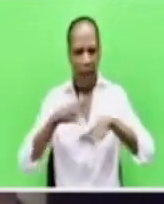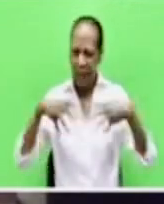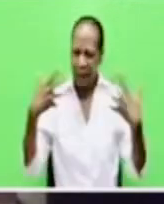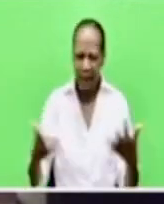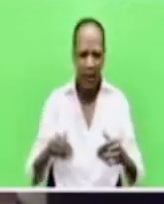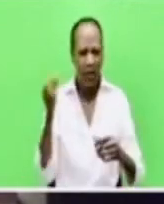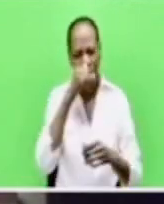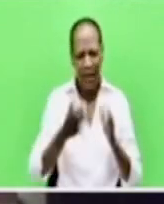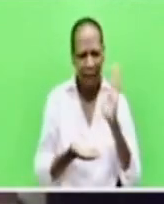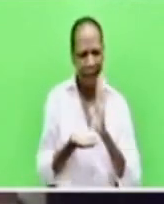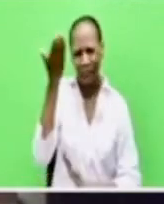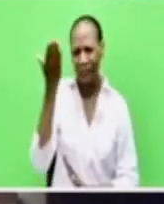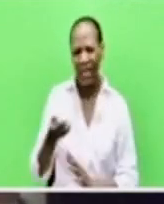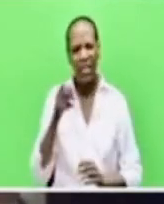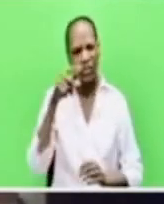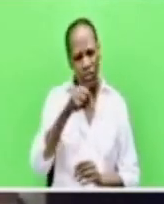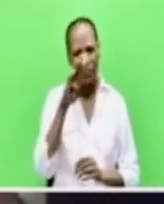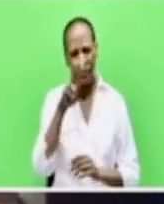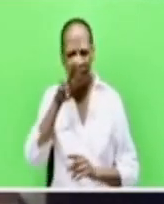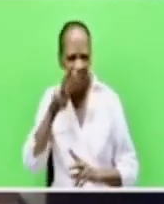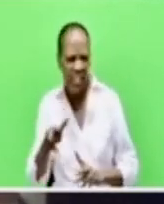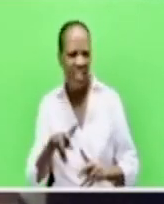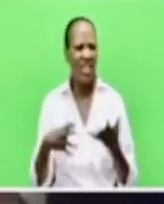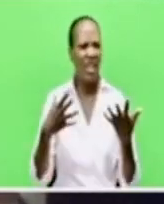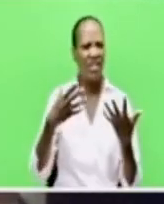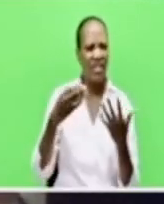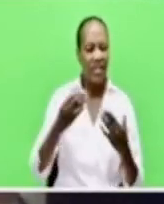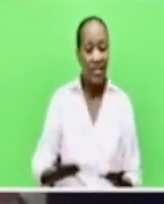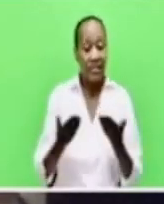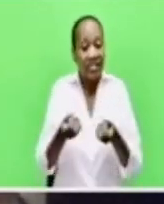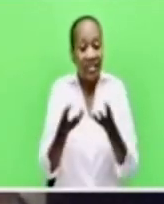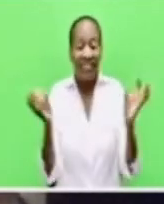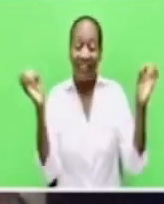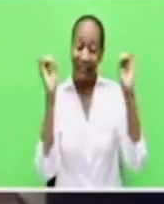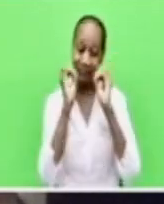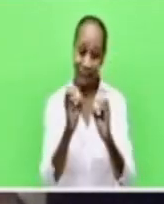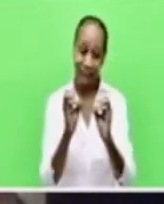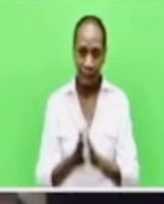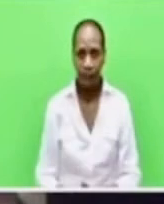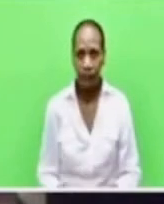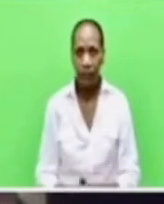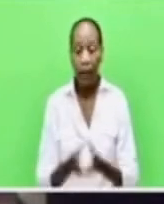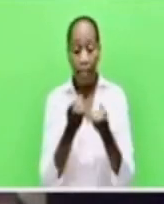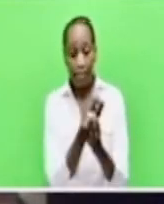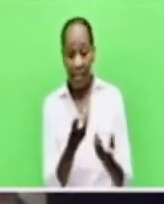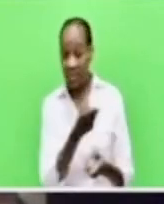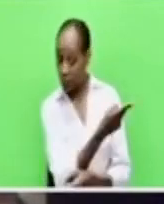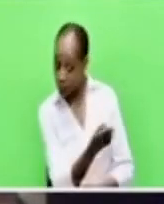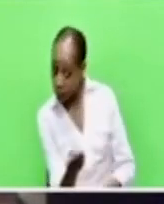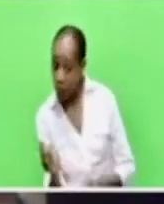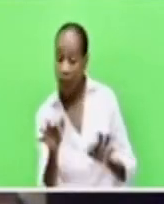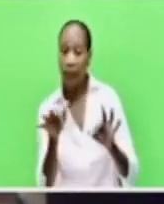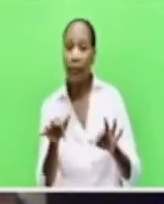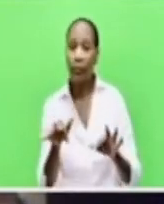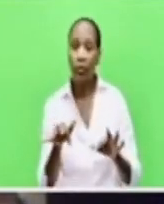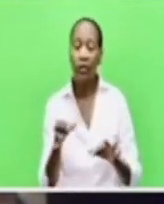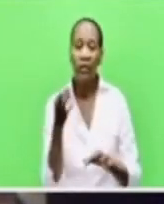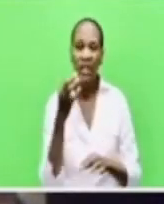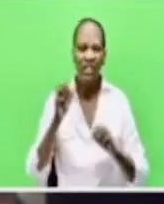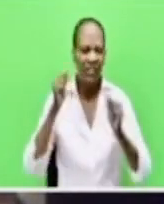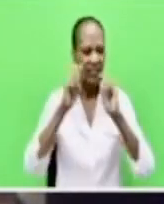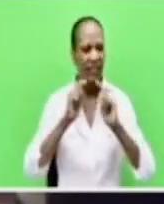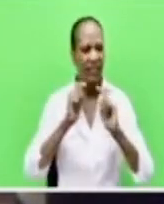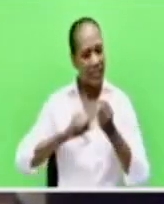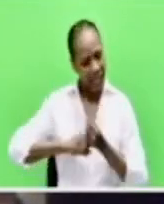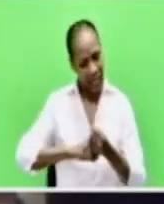of crime, gender-based violence, and lack of service delivery. Many of you affirmed the authority of the